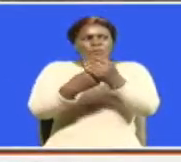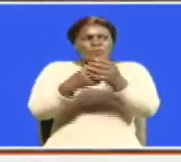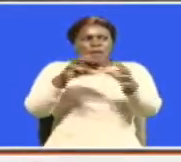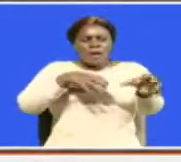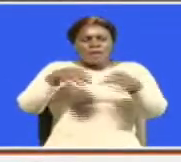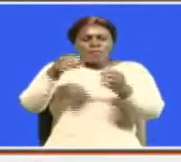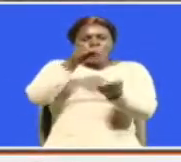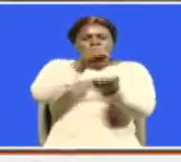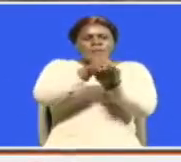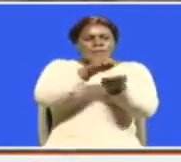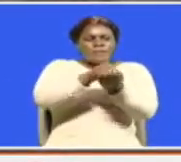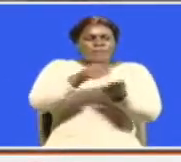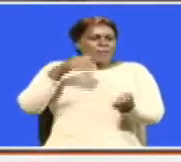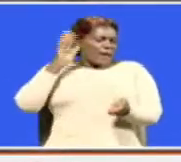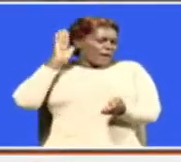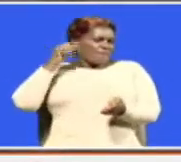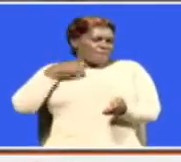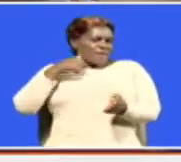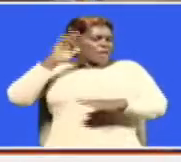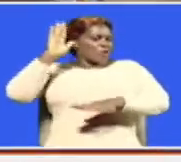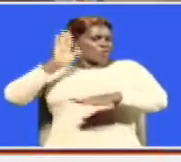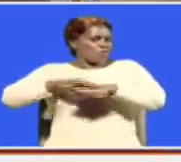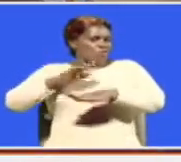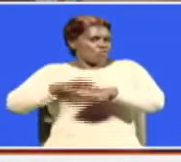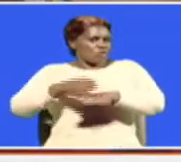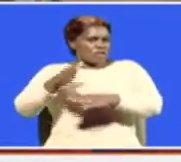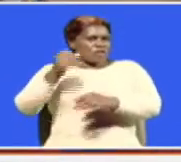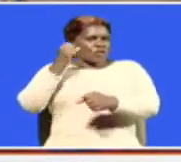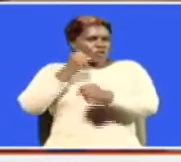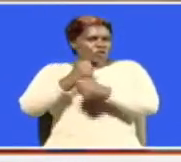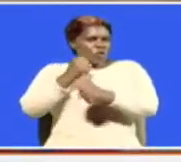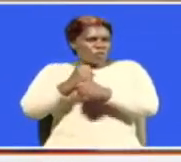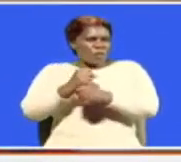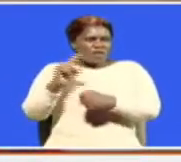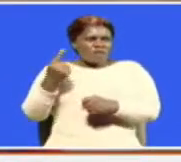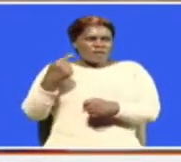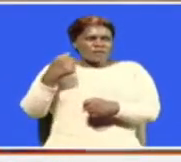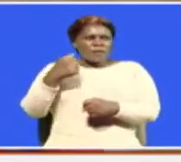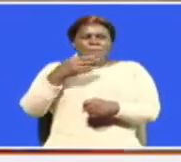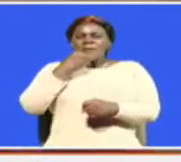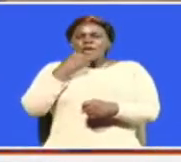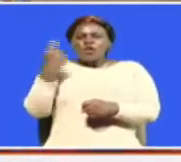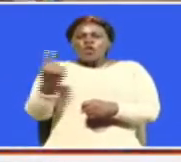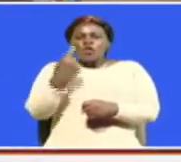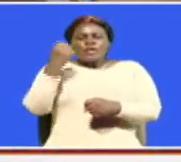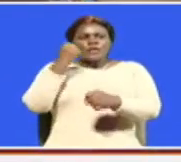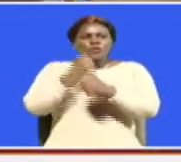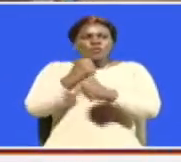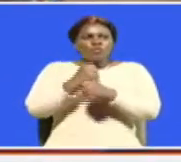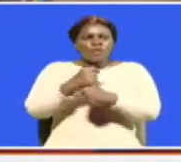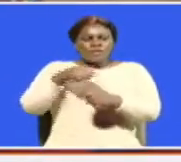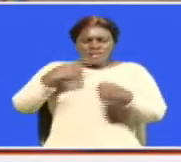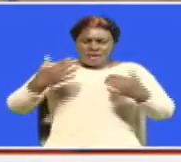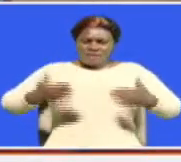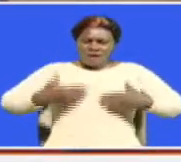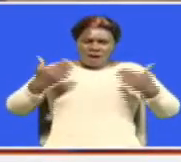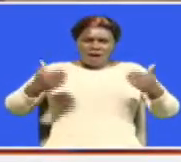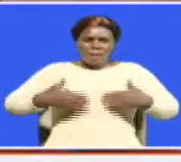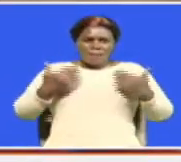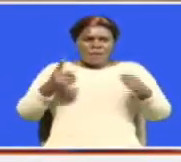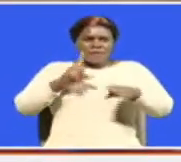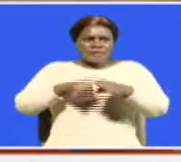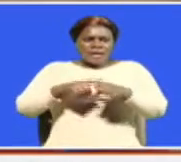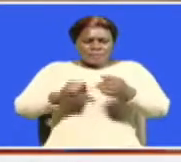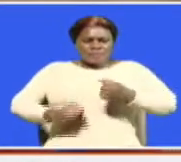wildlife conservation. Nasikia vizuri kwa sababu hiyo kazi ilikuja kwanza kama ni wanaume wanafanya. So tumefurahi sana